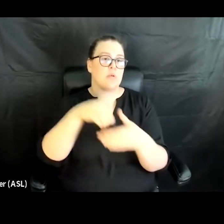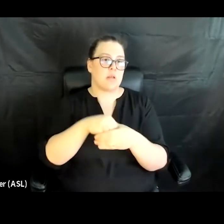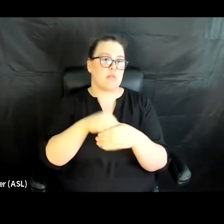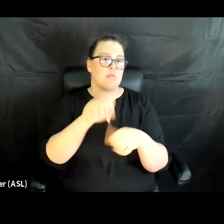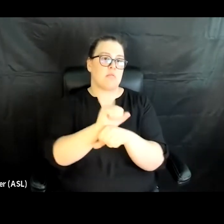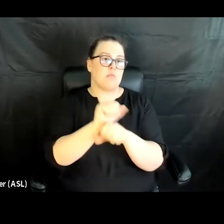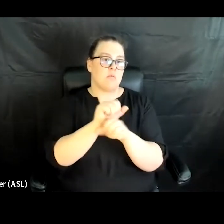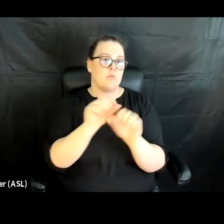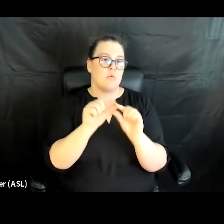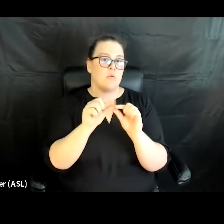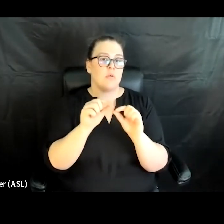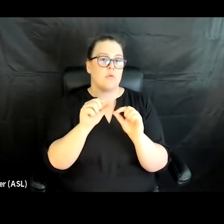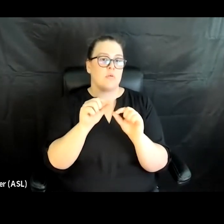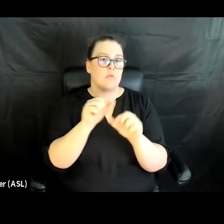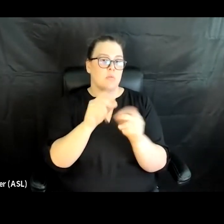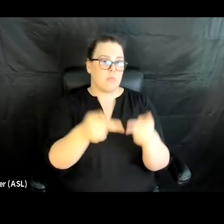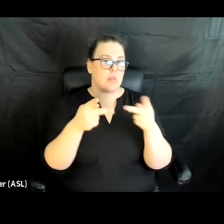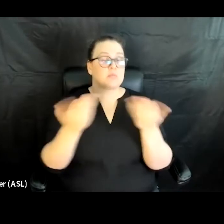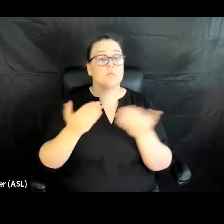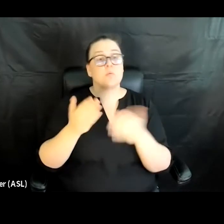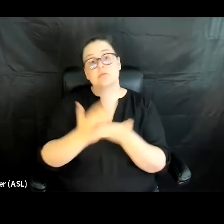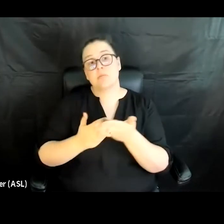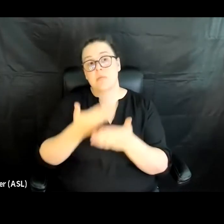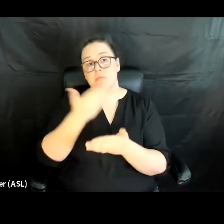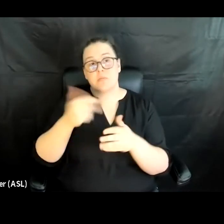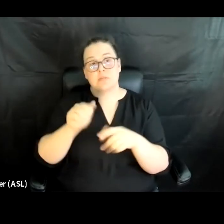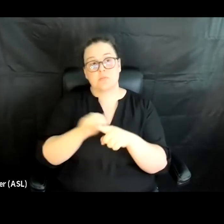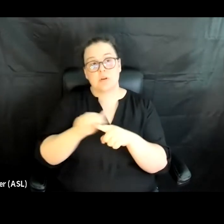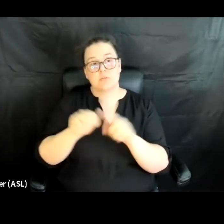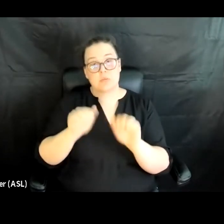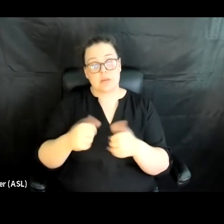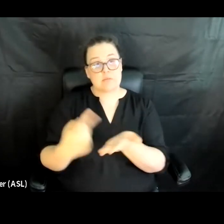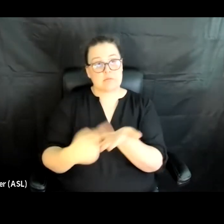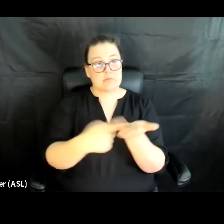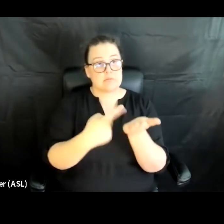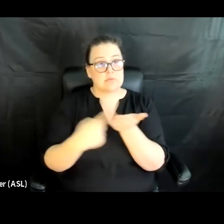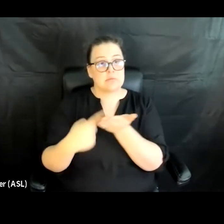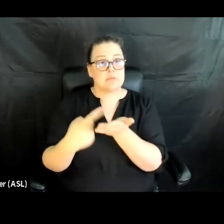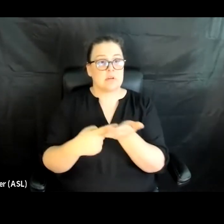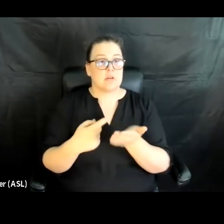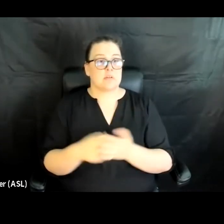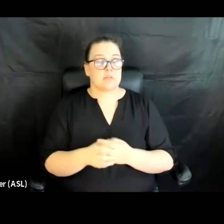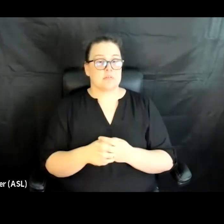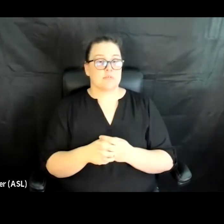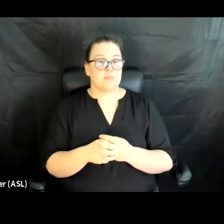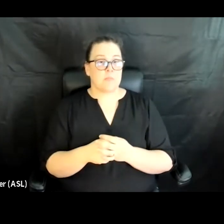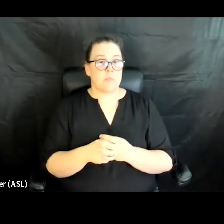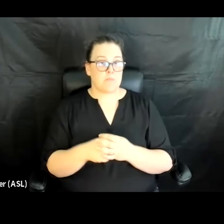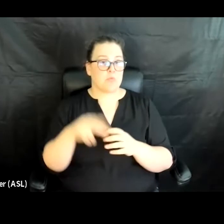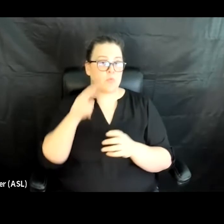What are some of the best practices that we can address through looking at this pilot,